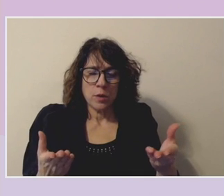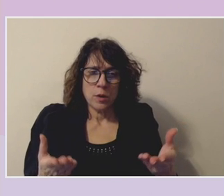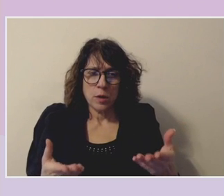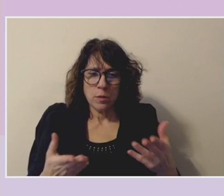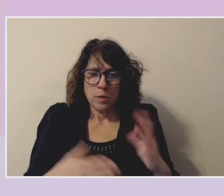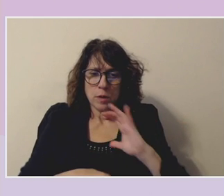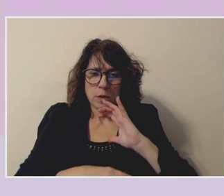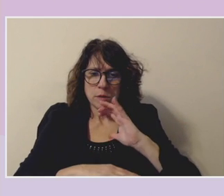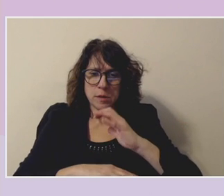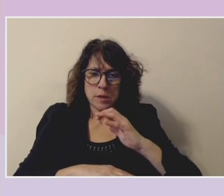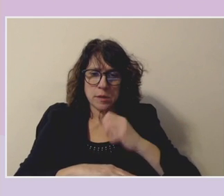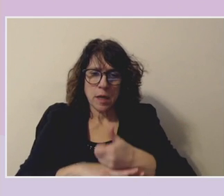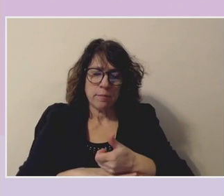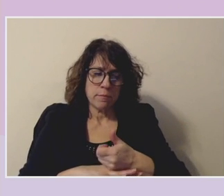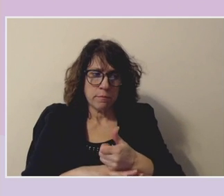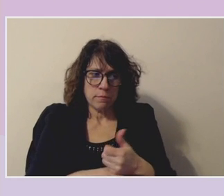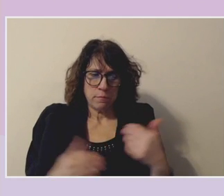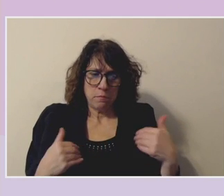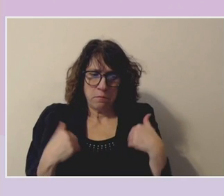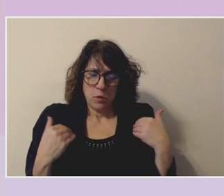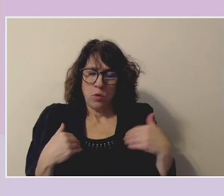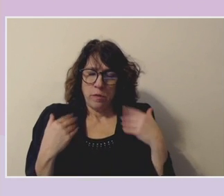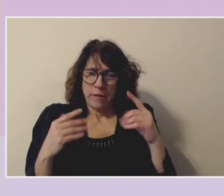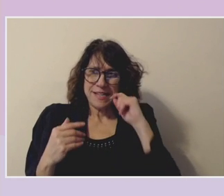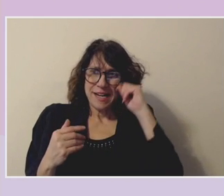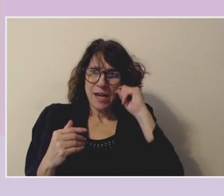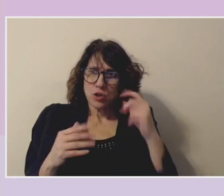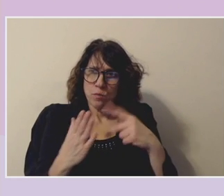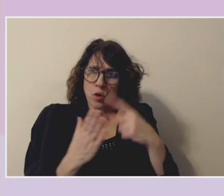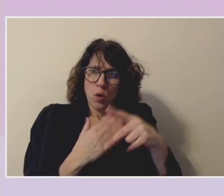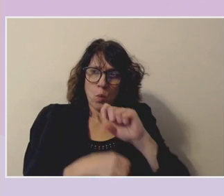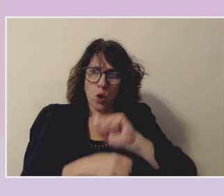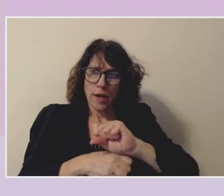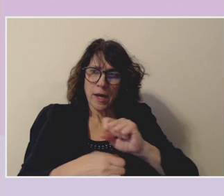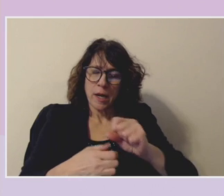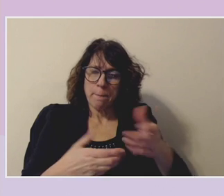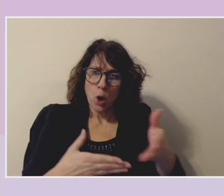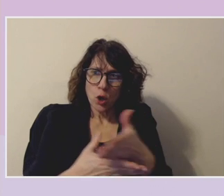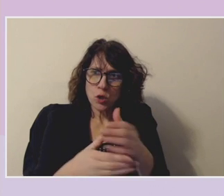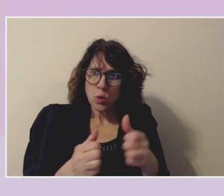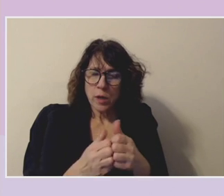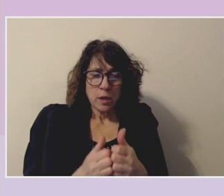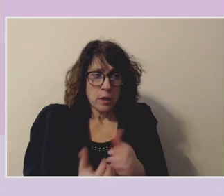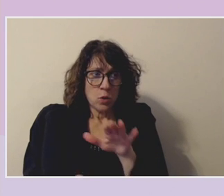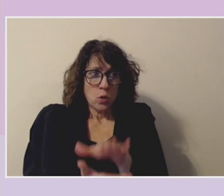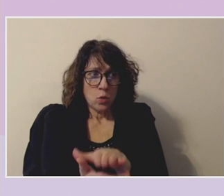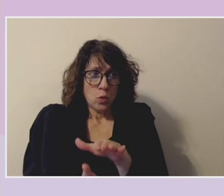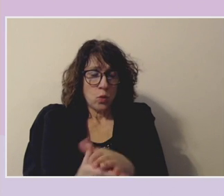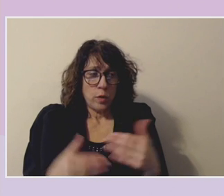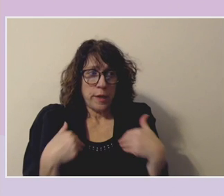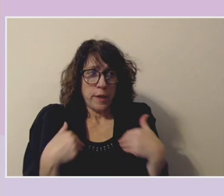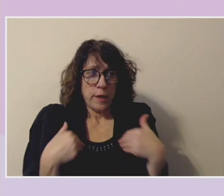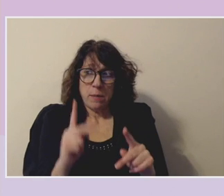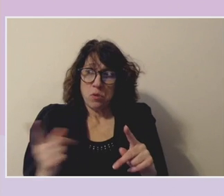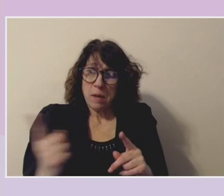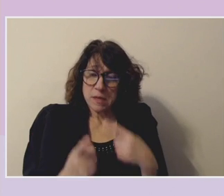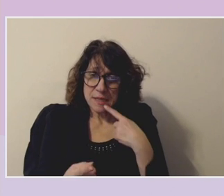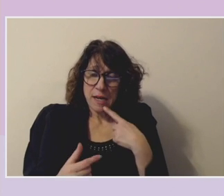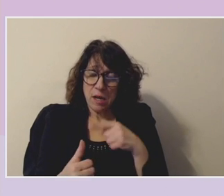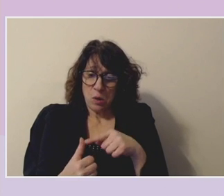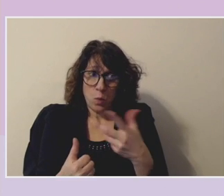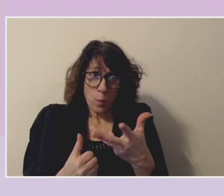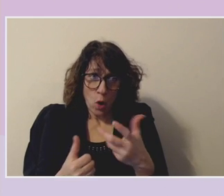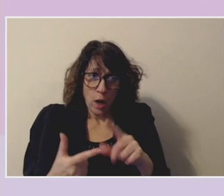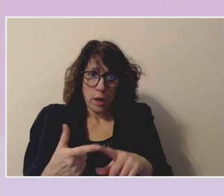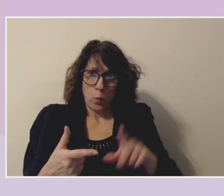health-based, our youth adolescent program and worked in partnerships with school, we had the youth come and say, this is what we want. This is what we need. This is what it should look